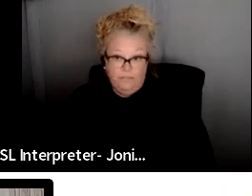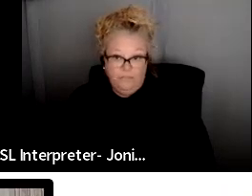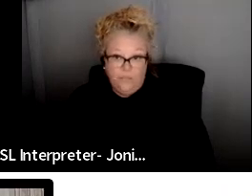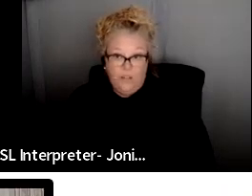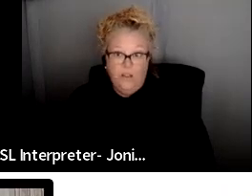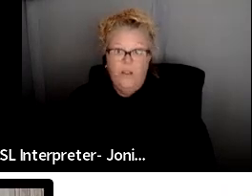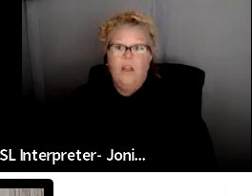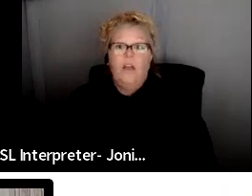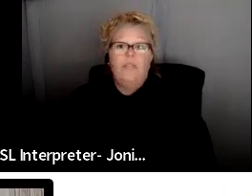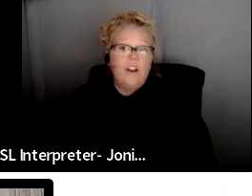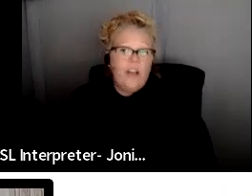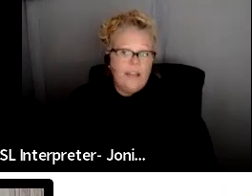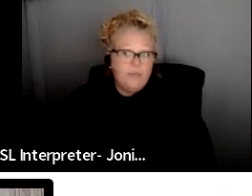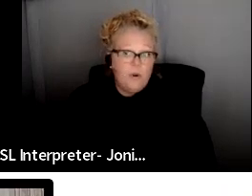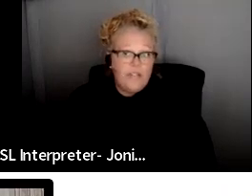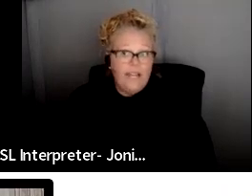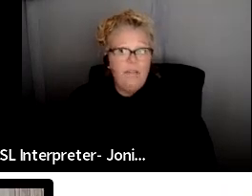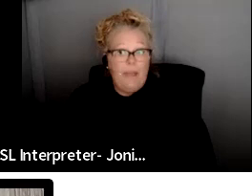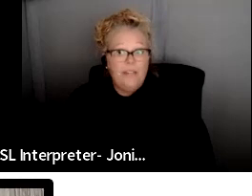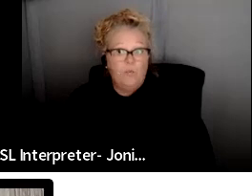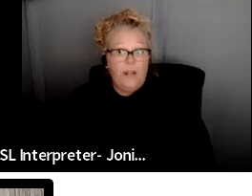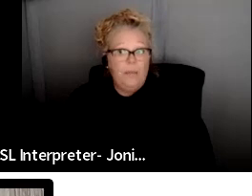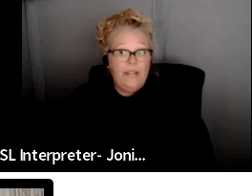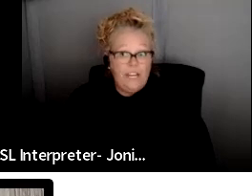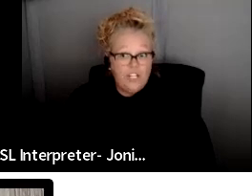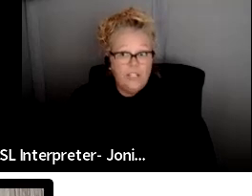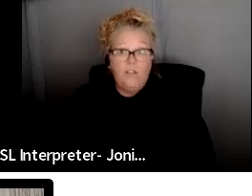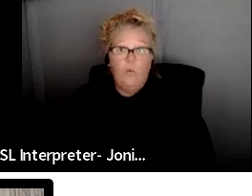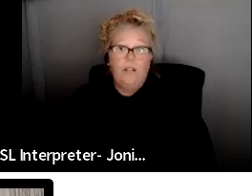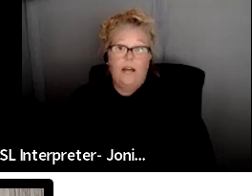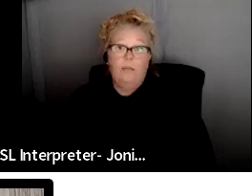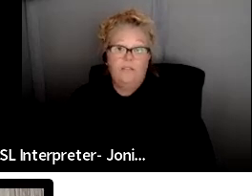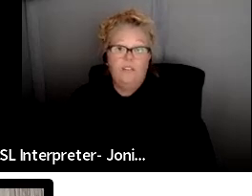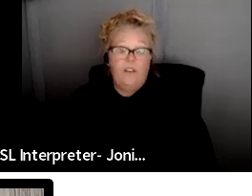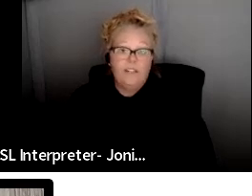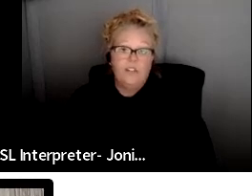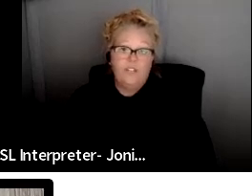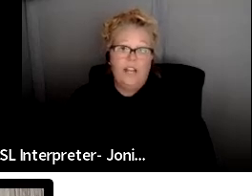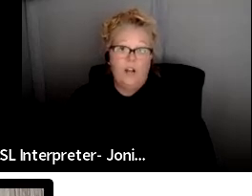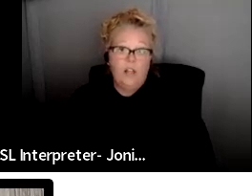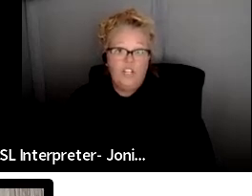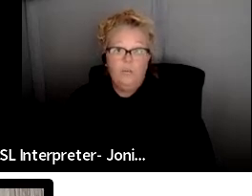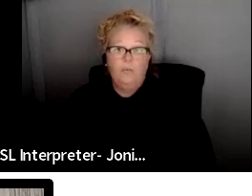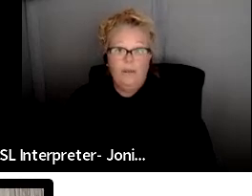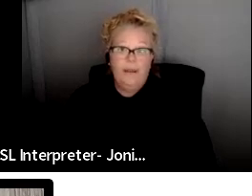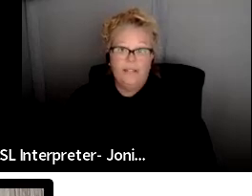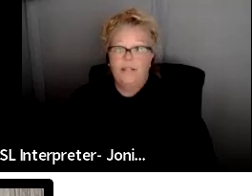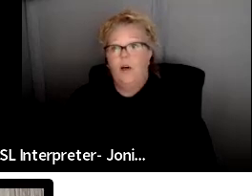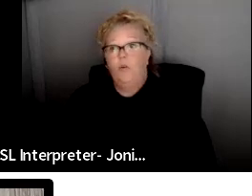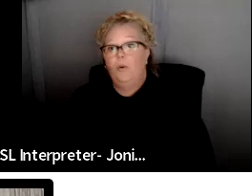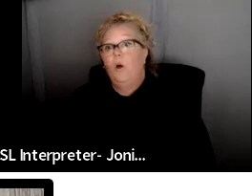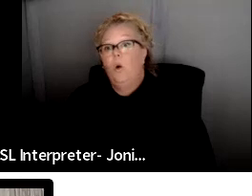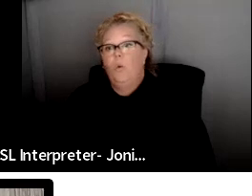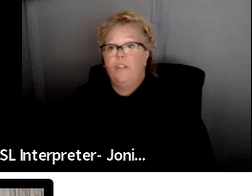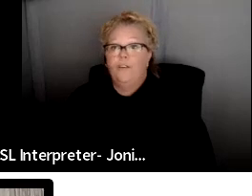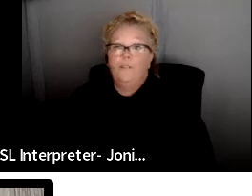themselves. They are experts and can make some recommendations of what types of devices or technology would be best to